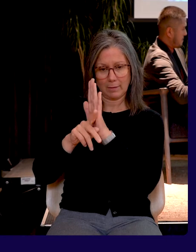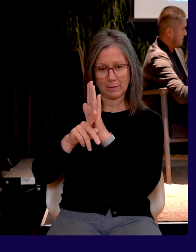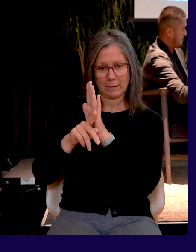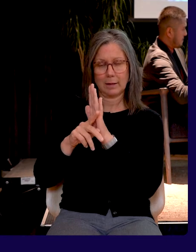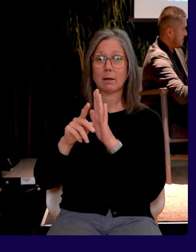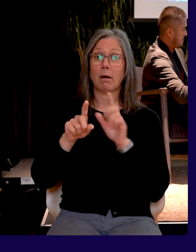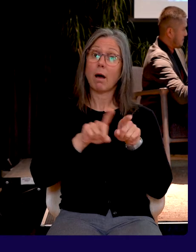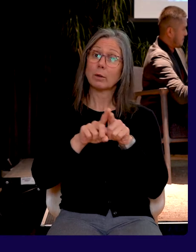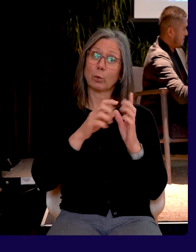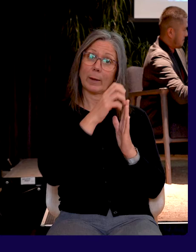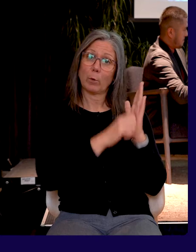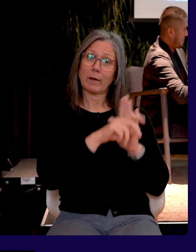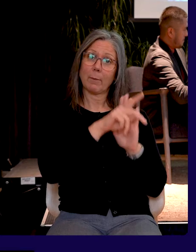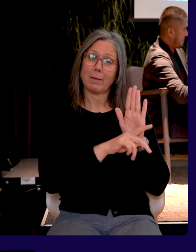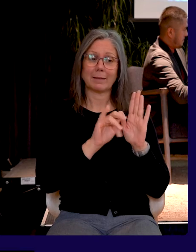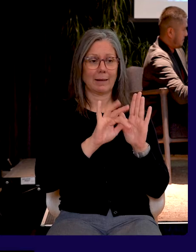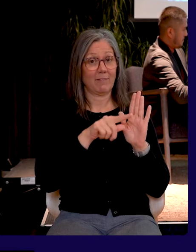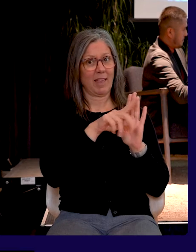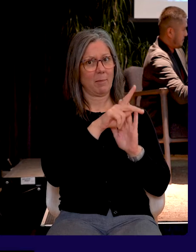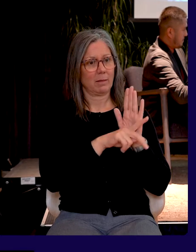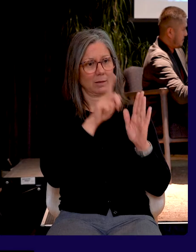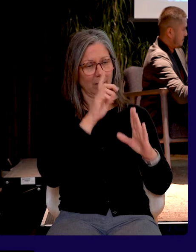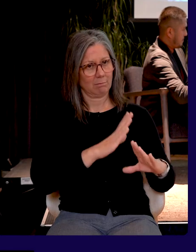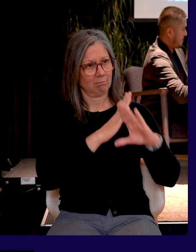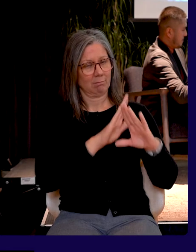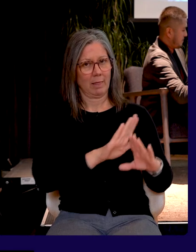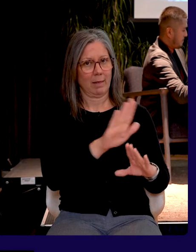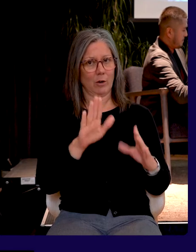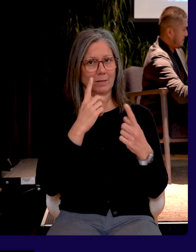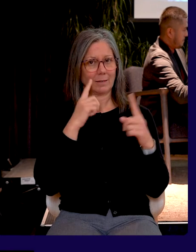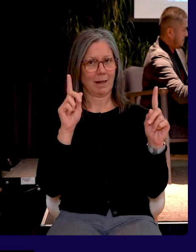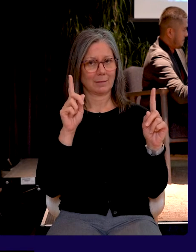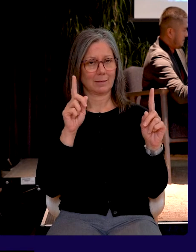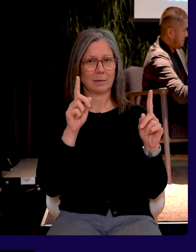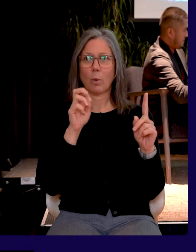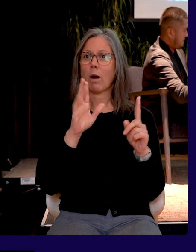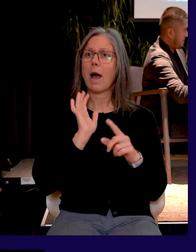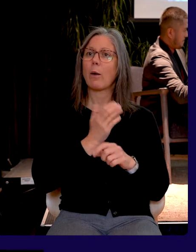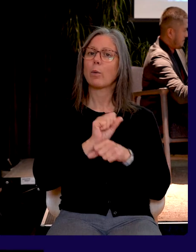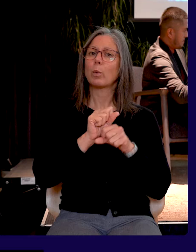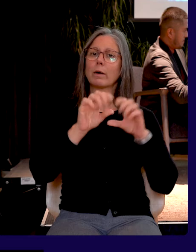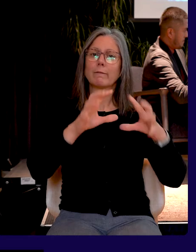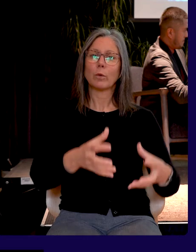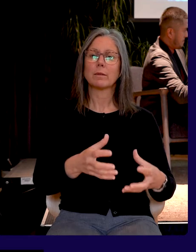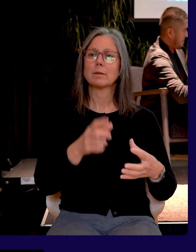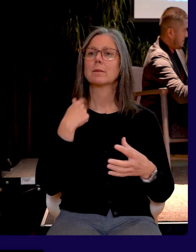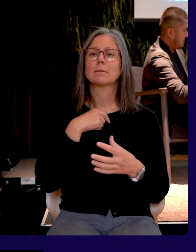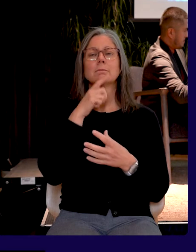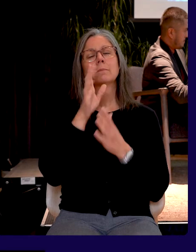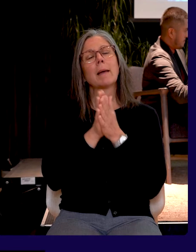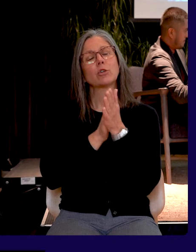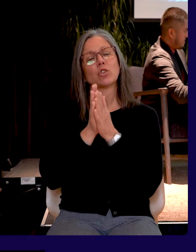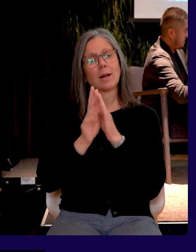removing policies that inhibit greater success of our partners in our workforce. That's something that we're very passionate